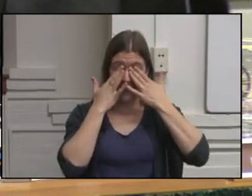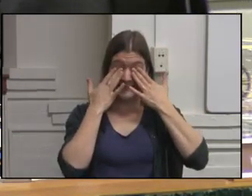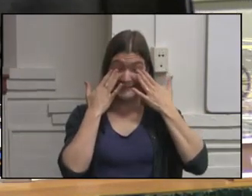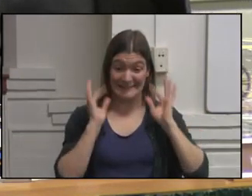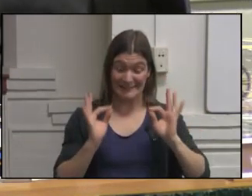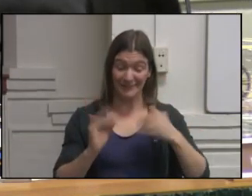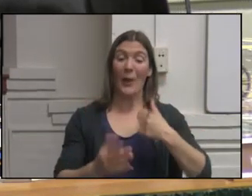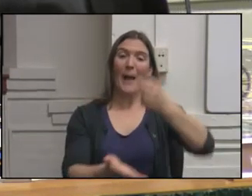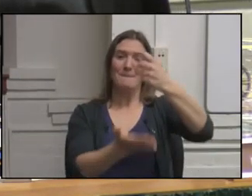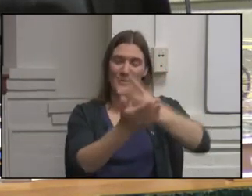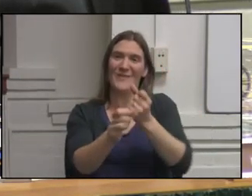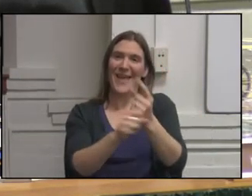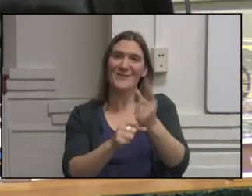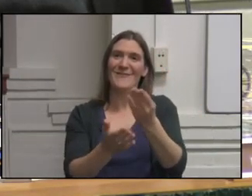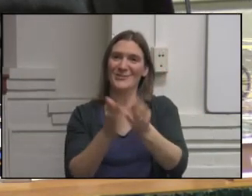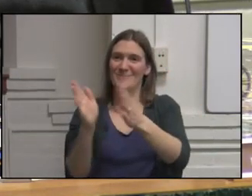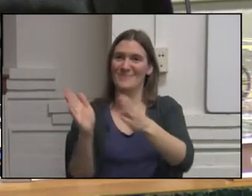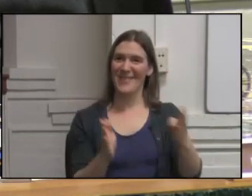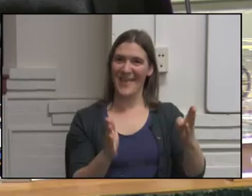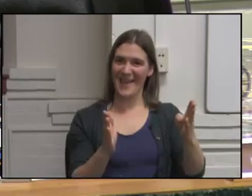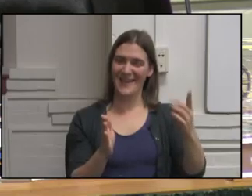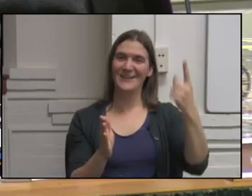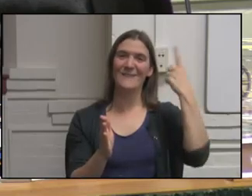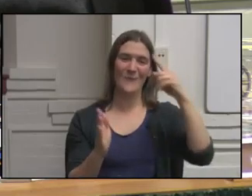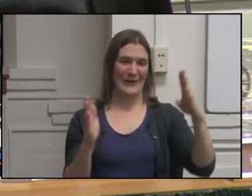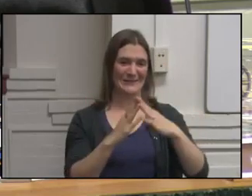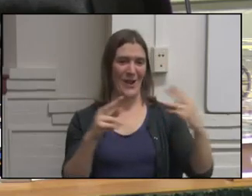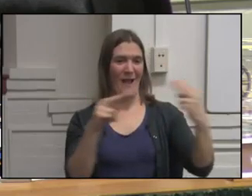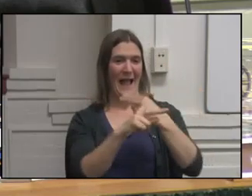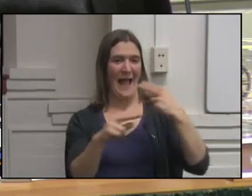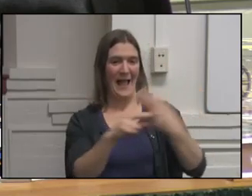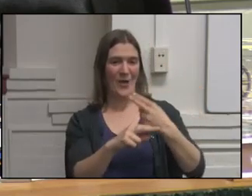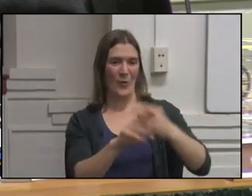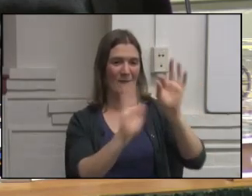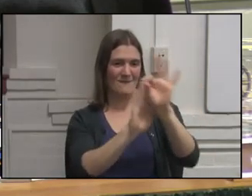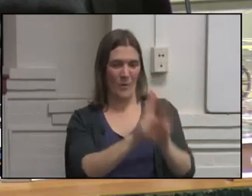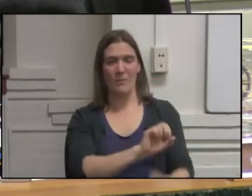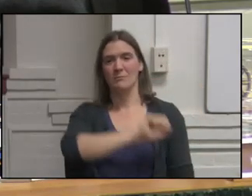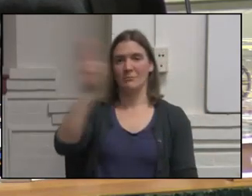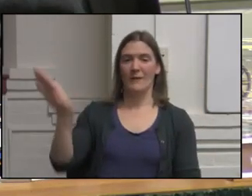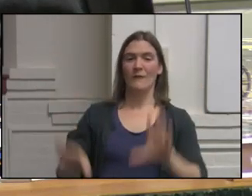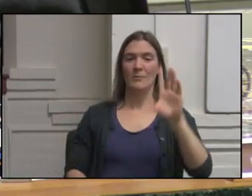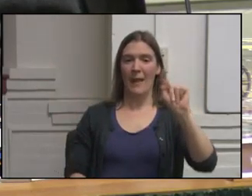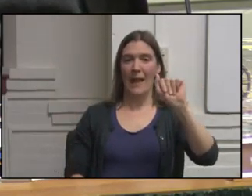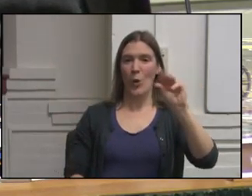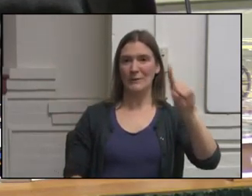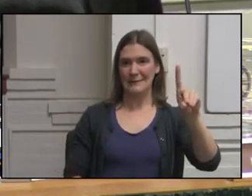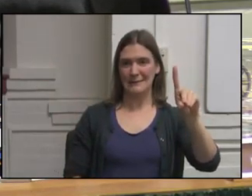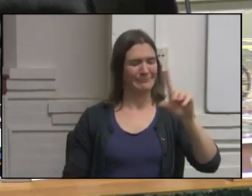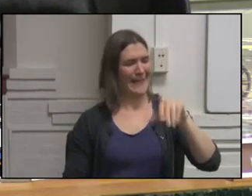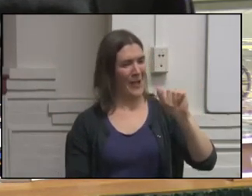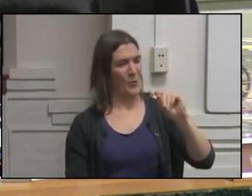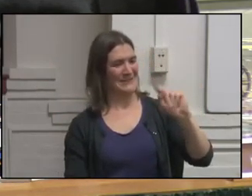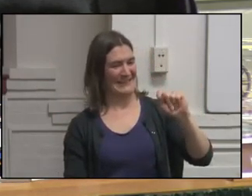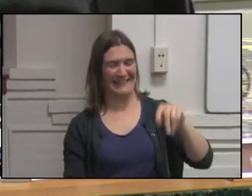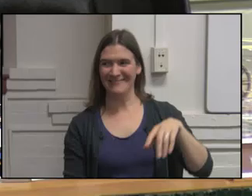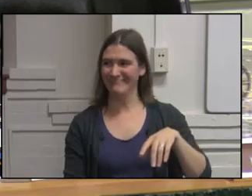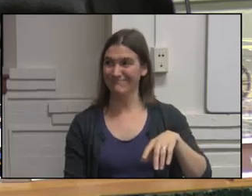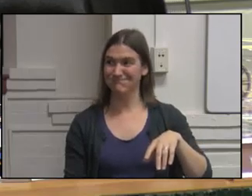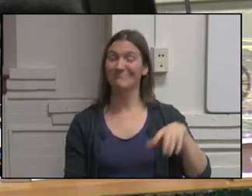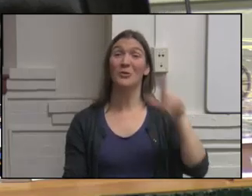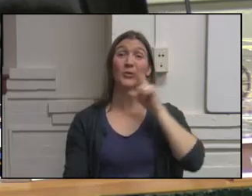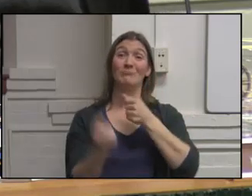to approve the annual financial plan town highways form for submittal to the Vermont Agency of Transportation.